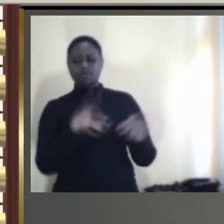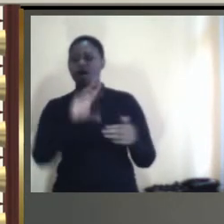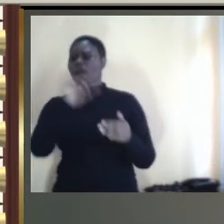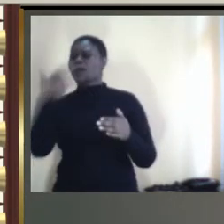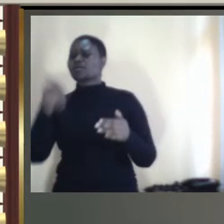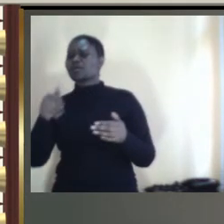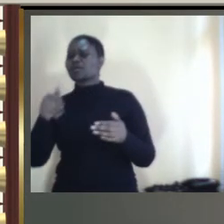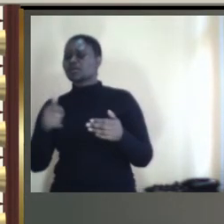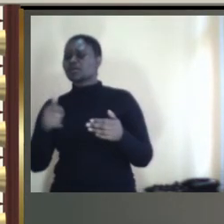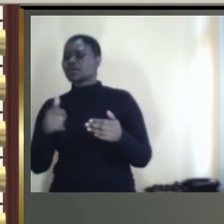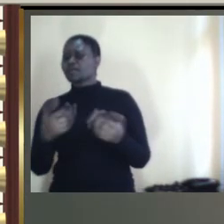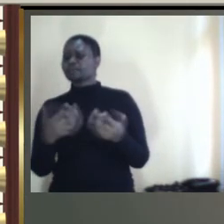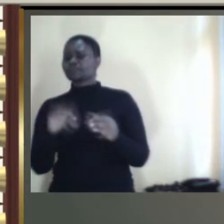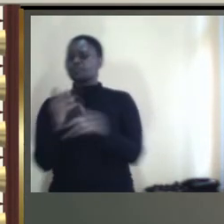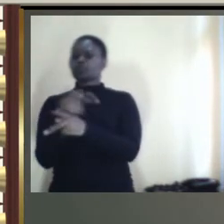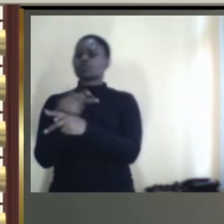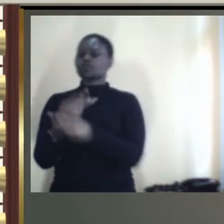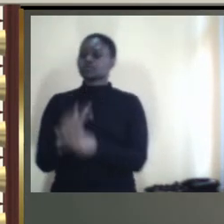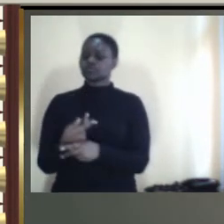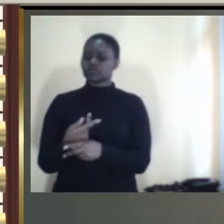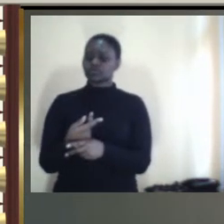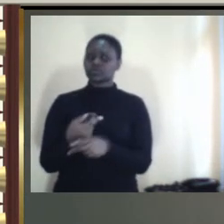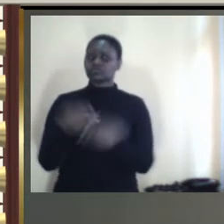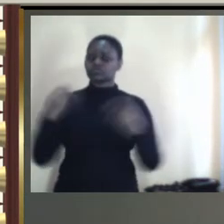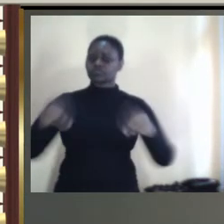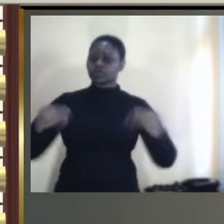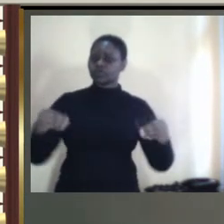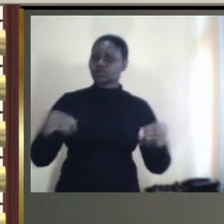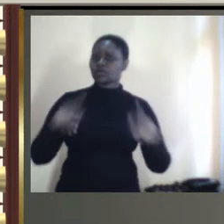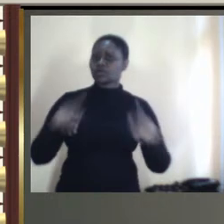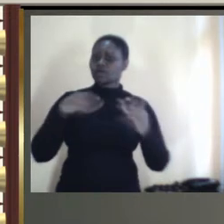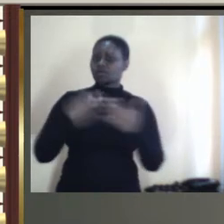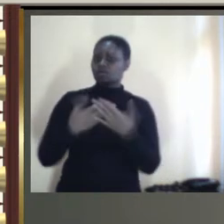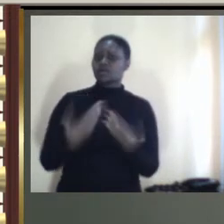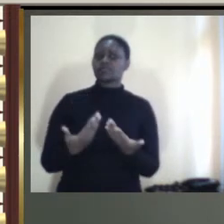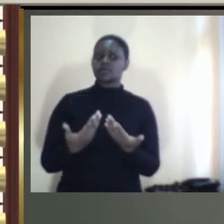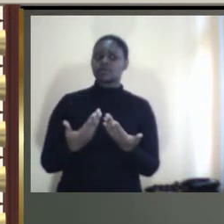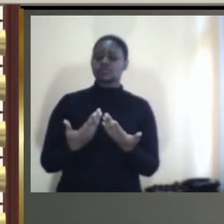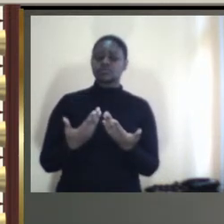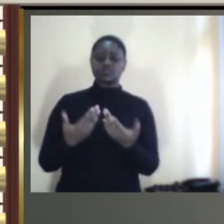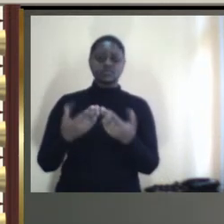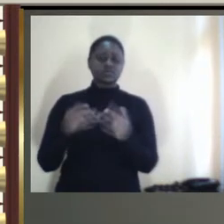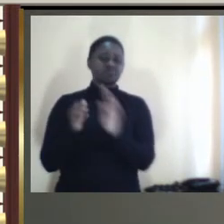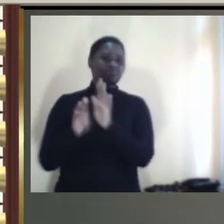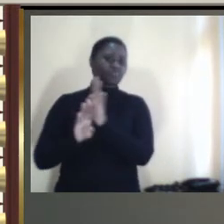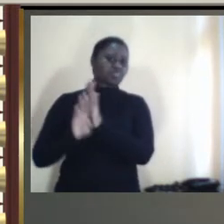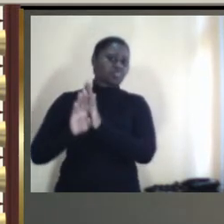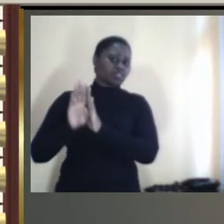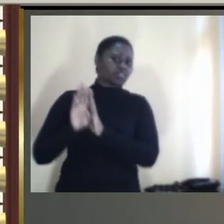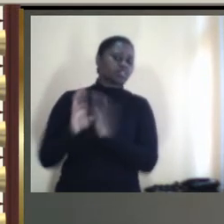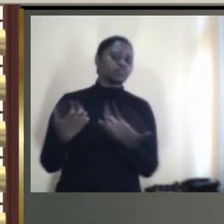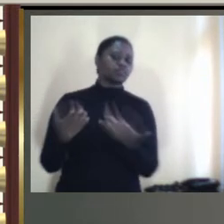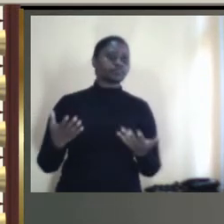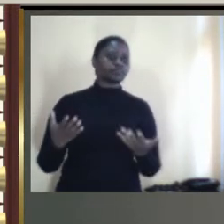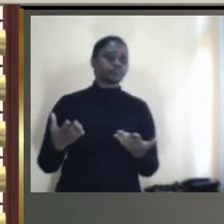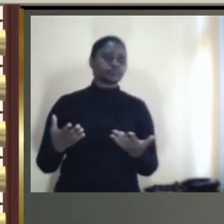range variety of products, the export market can be our playground, thus increase foreign direct revenue.